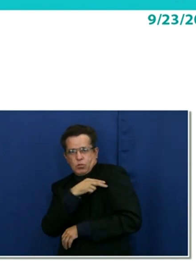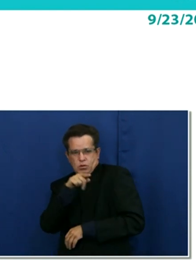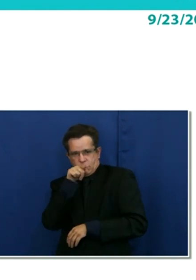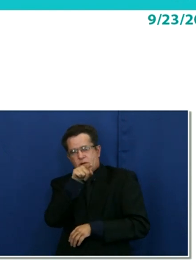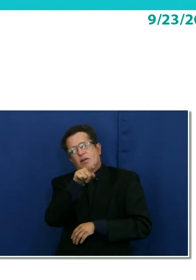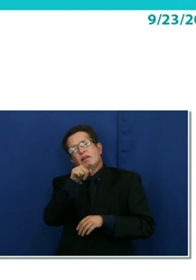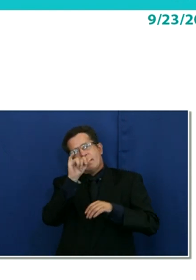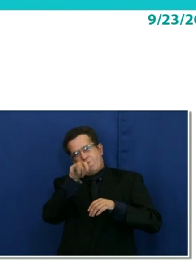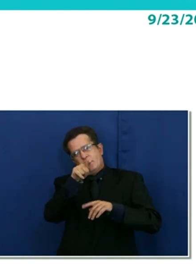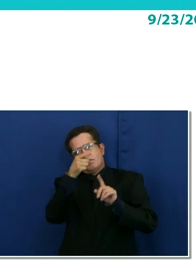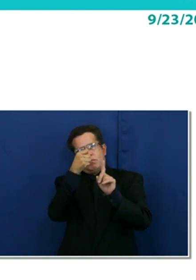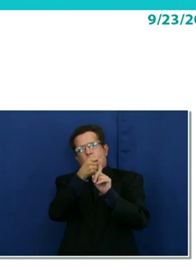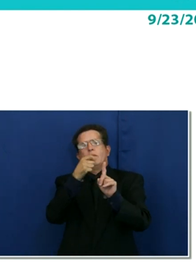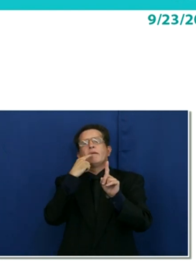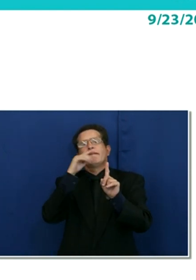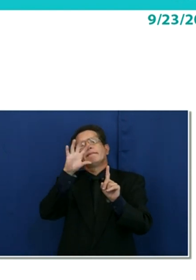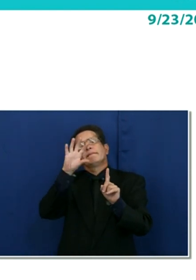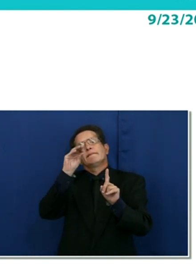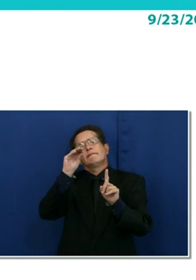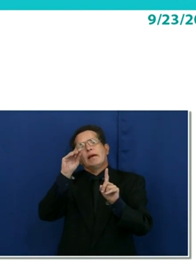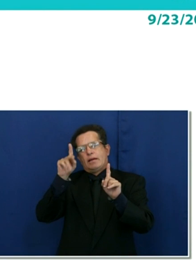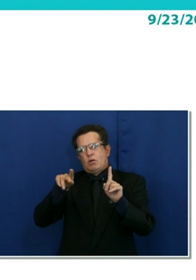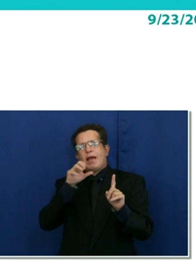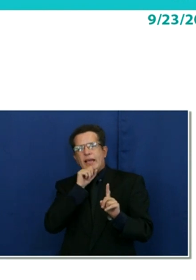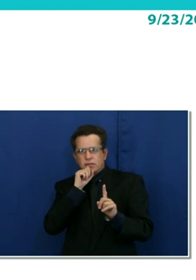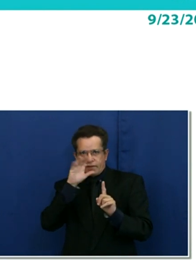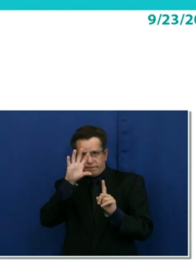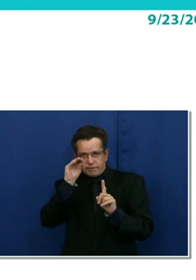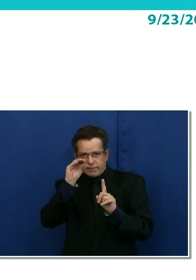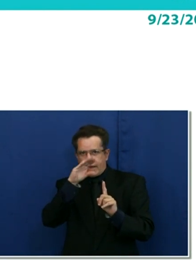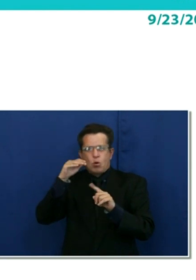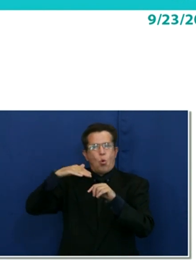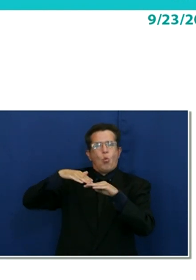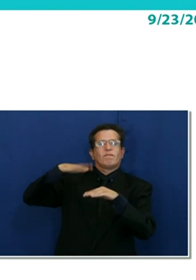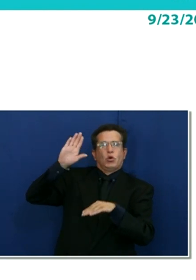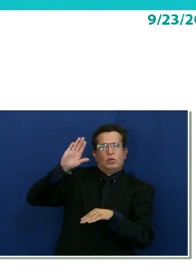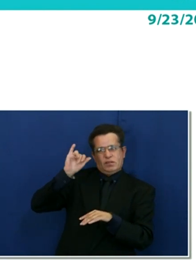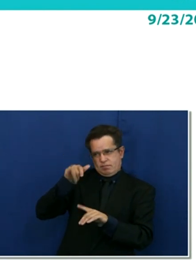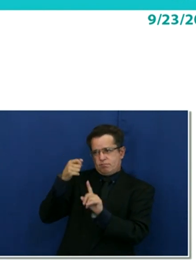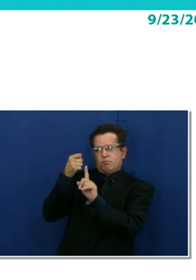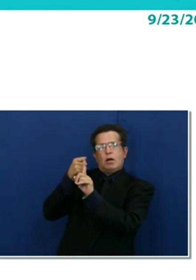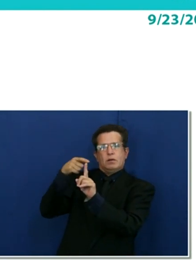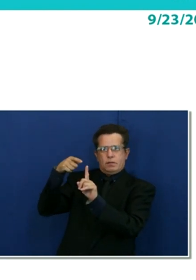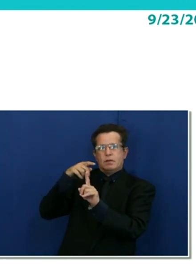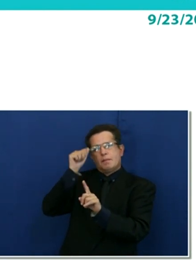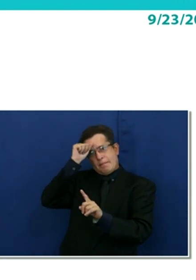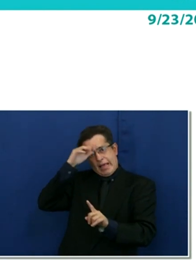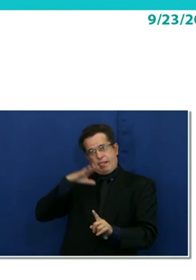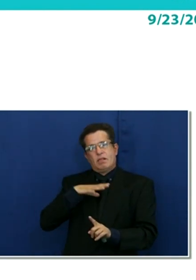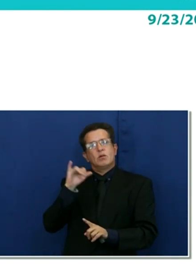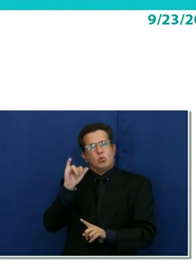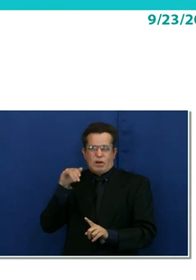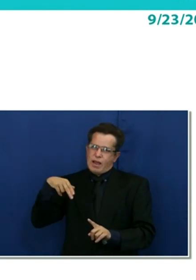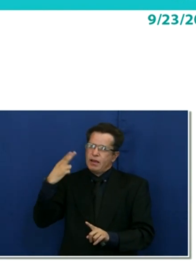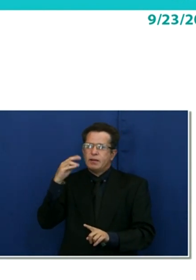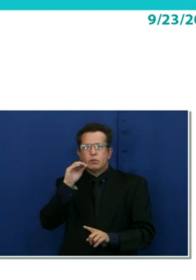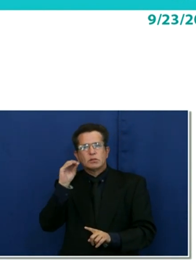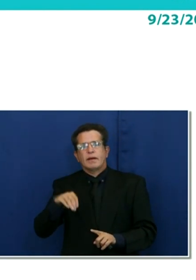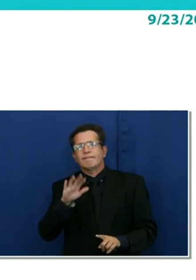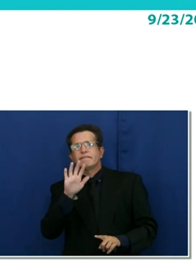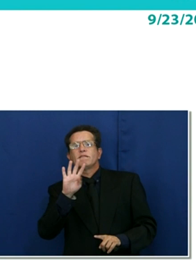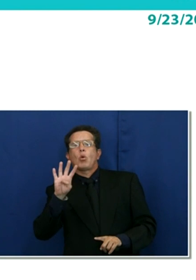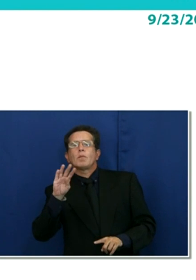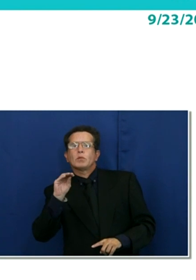among individuals that are 50 years of age and older. Males represent the majority of those hospitalized at